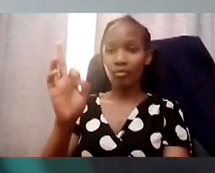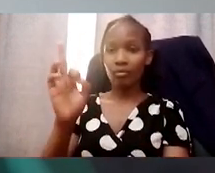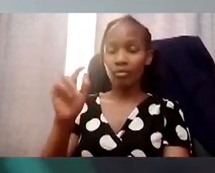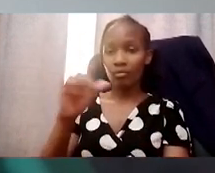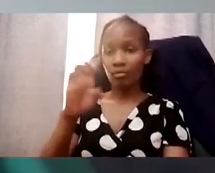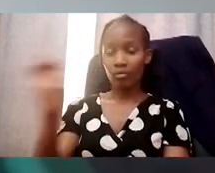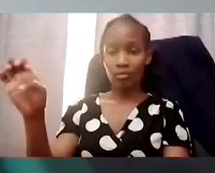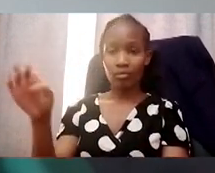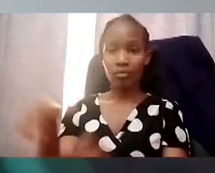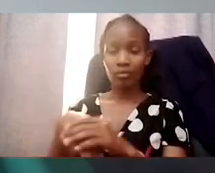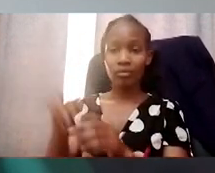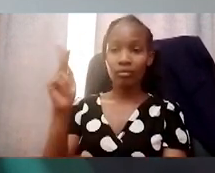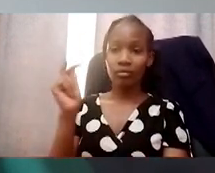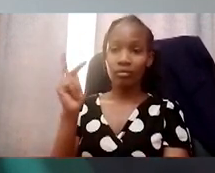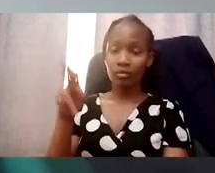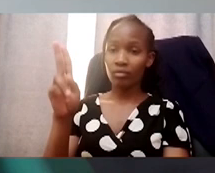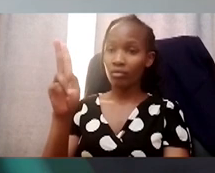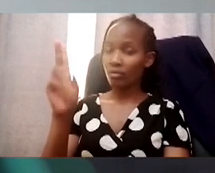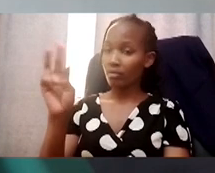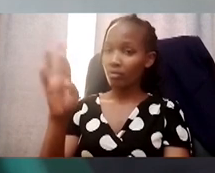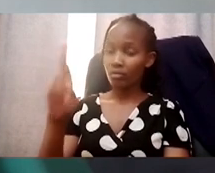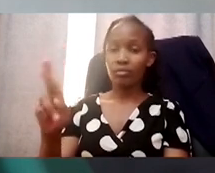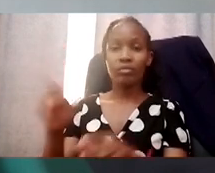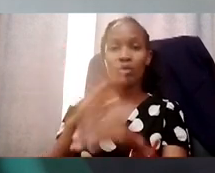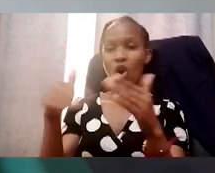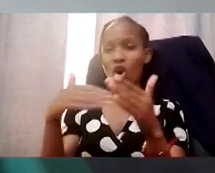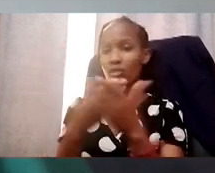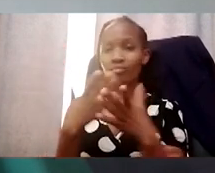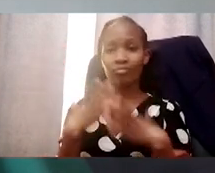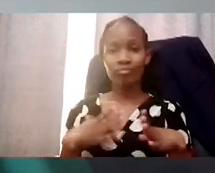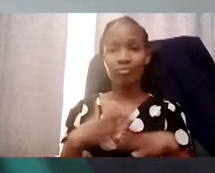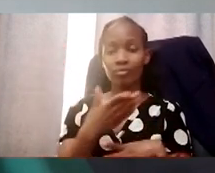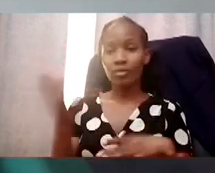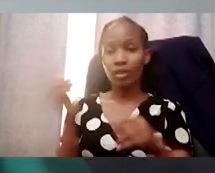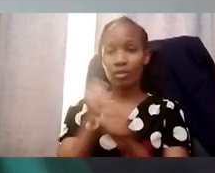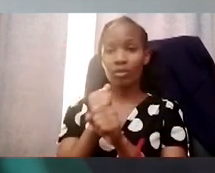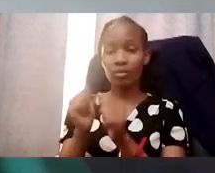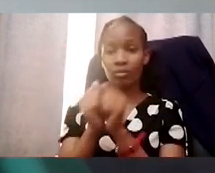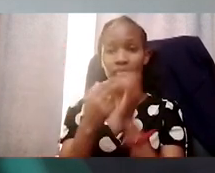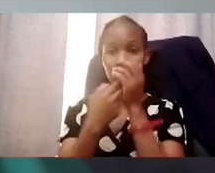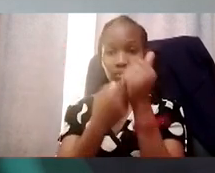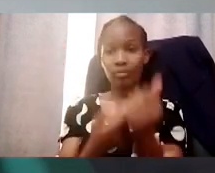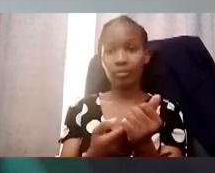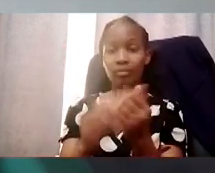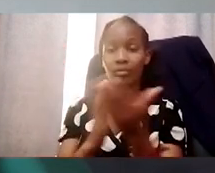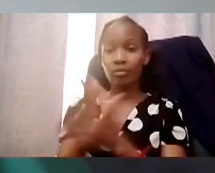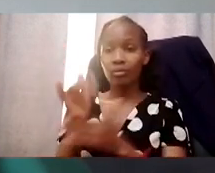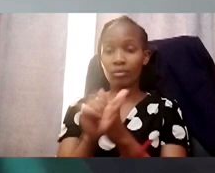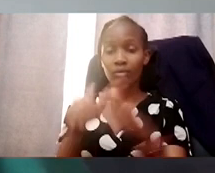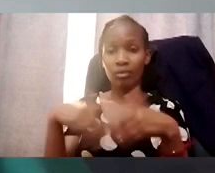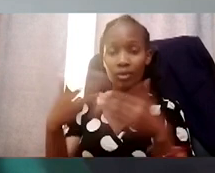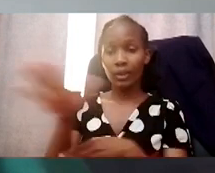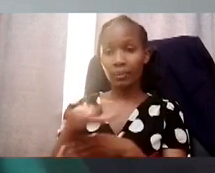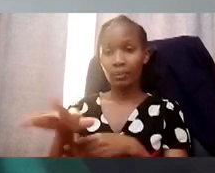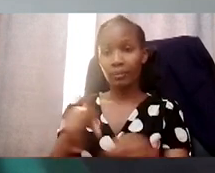also designers, really a whole range. So we work with our partners, we work with our donors to ensure that we provide a platform. And I'm happy